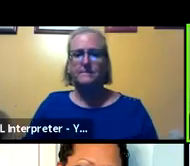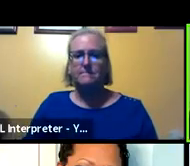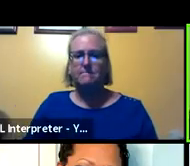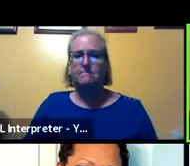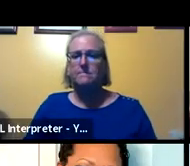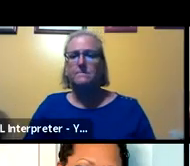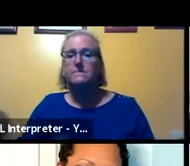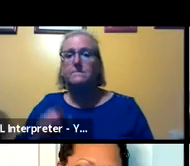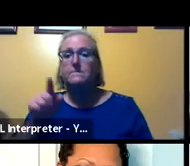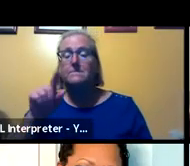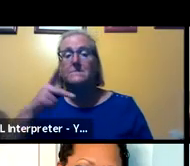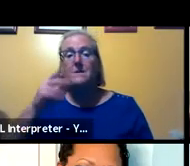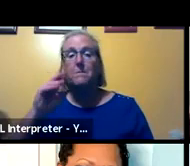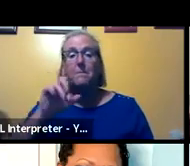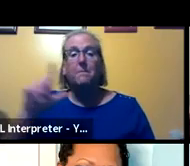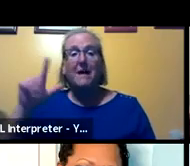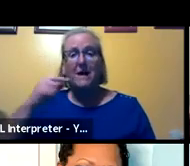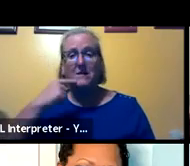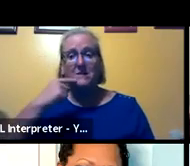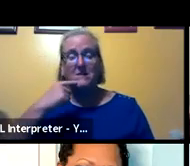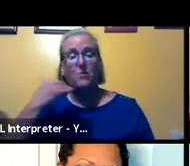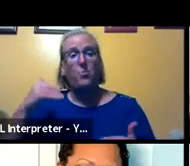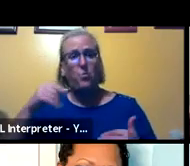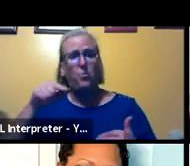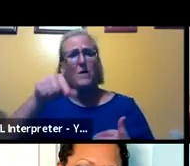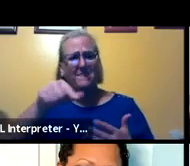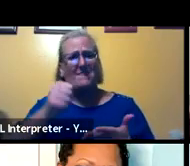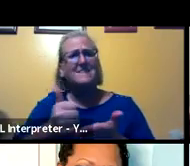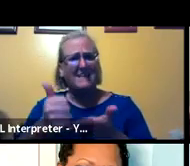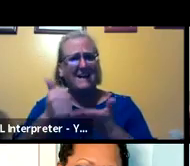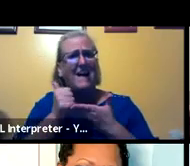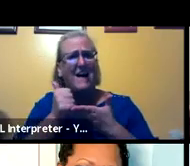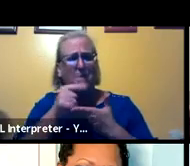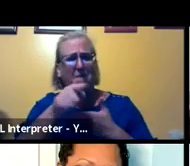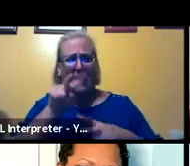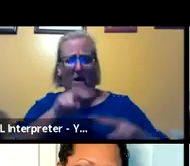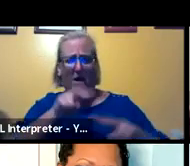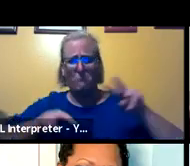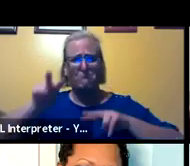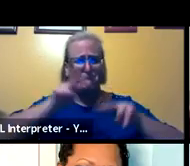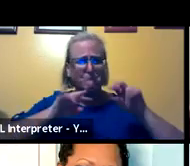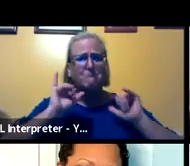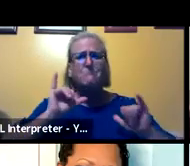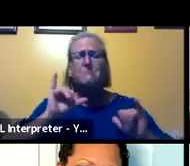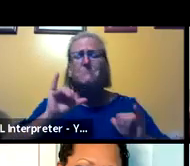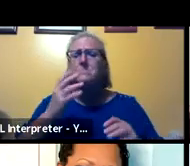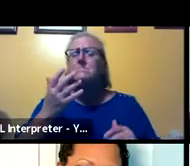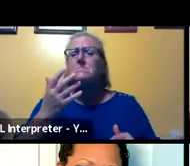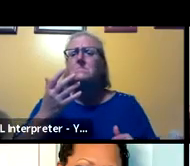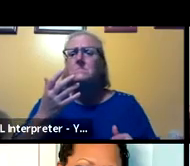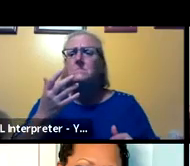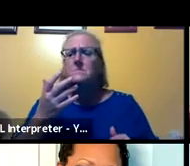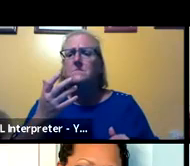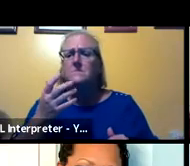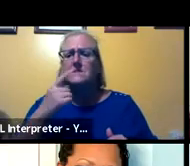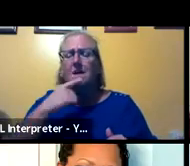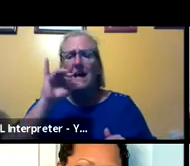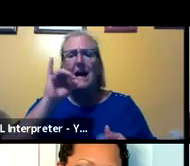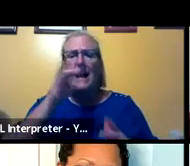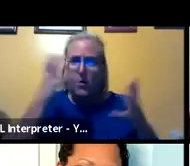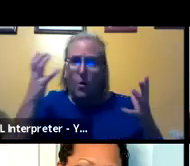I'm going to say I found this overview really helpful, and I know that a lot of time went in to